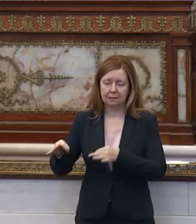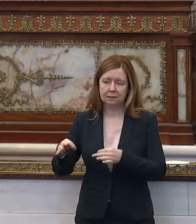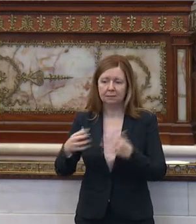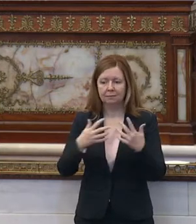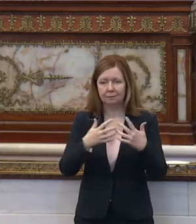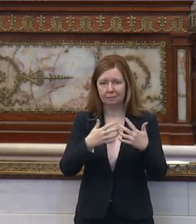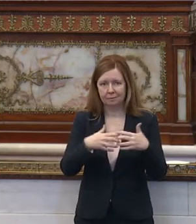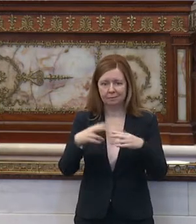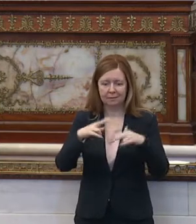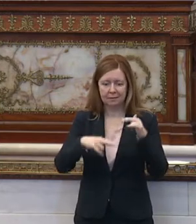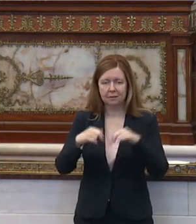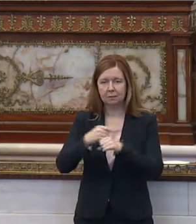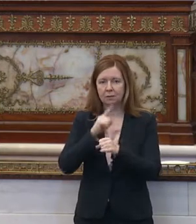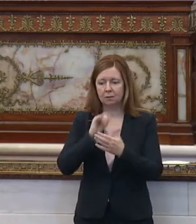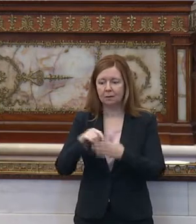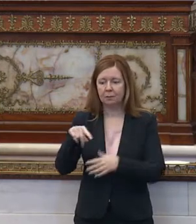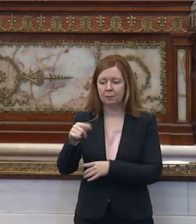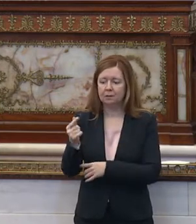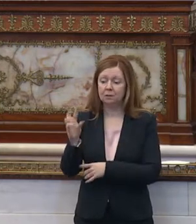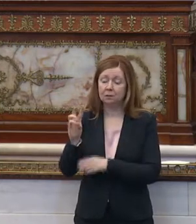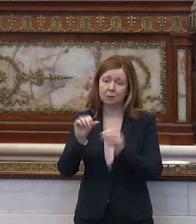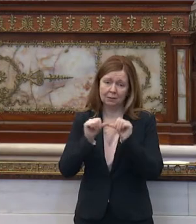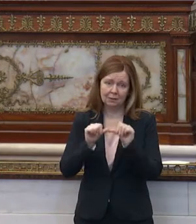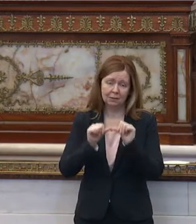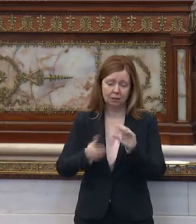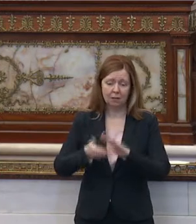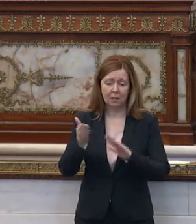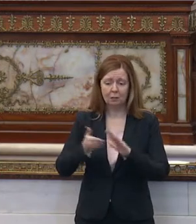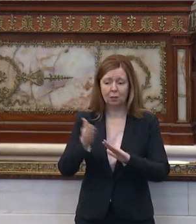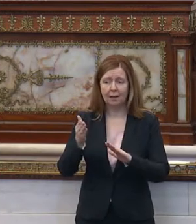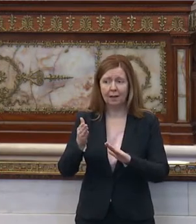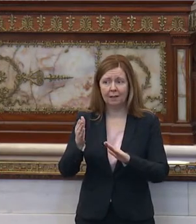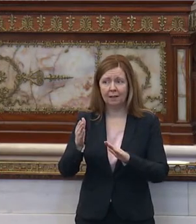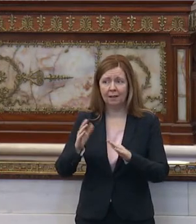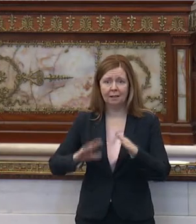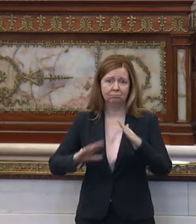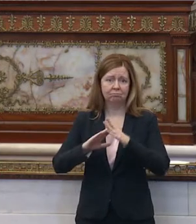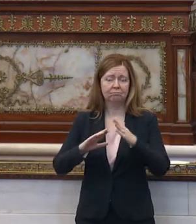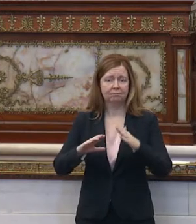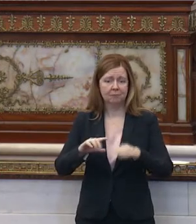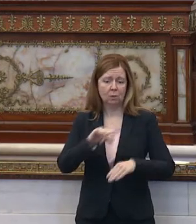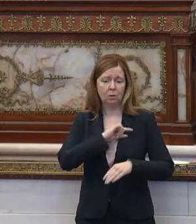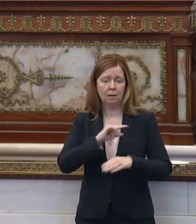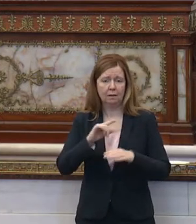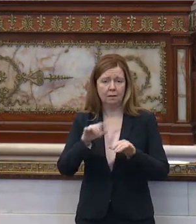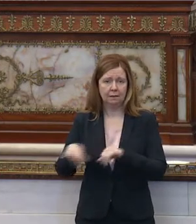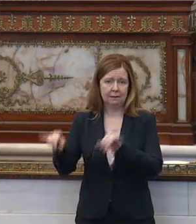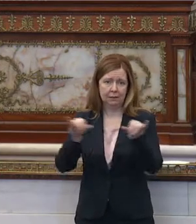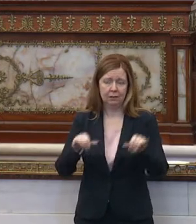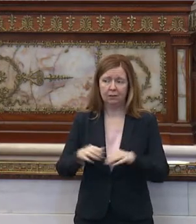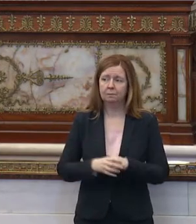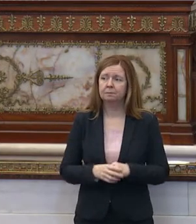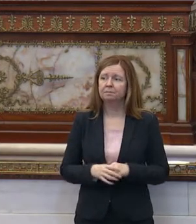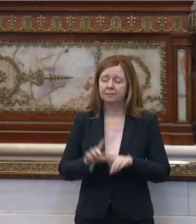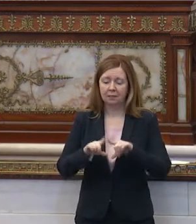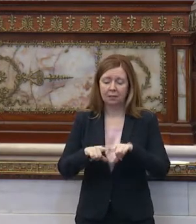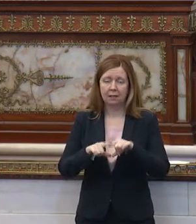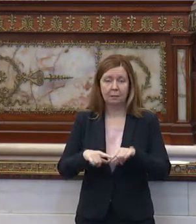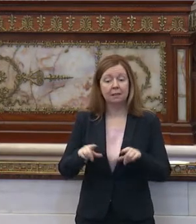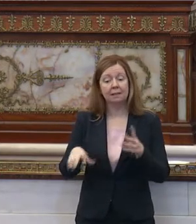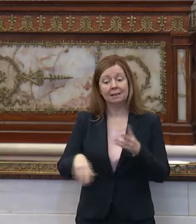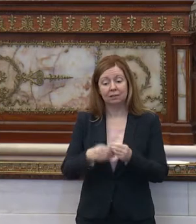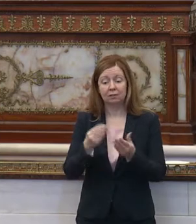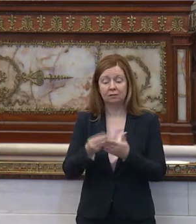facilities to ensure that PGW continue to operate its assets at a high standard of safety and reliability. Additionally, funding is